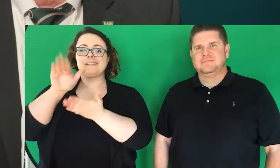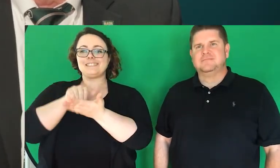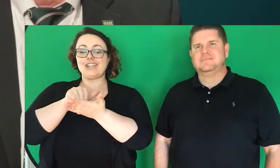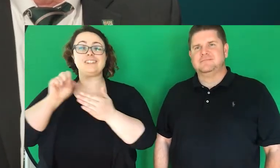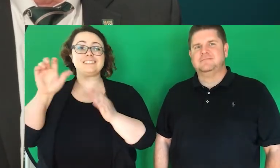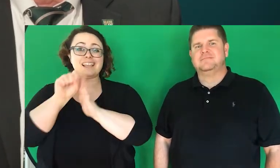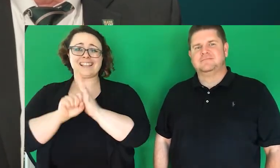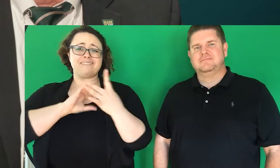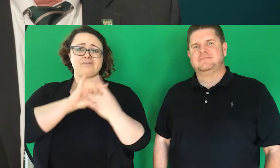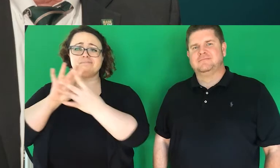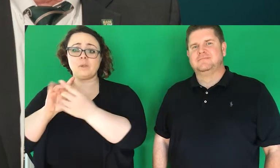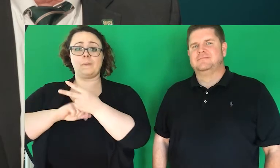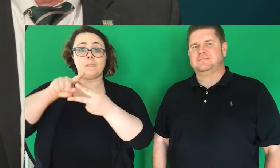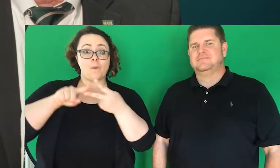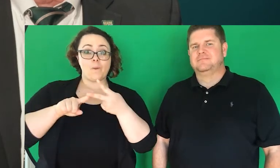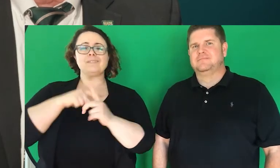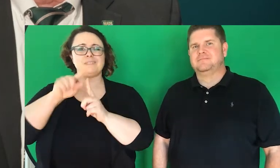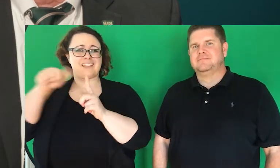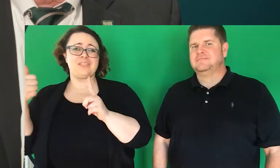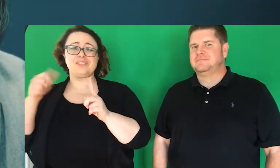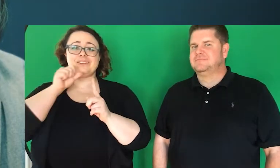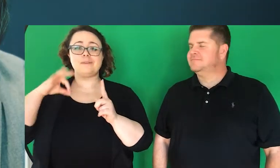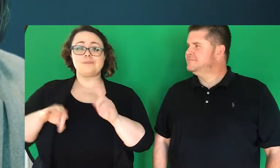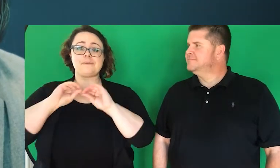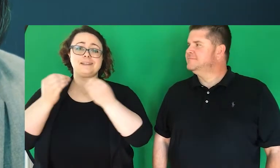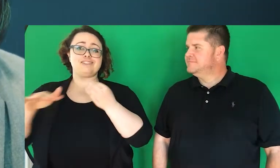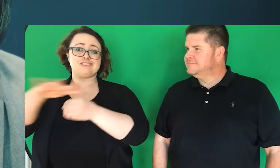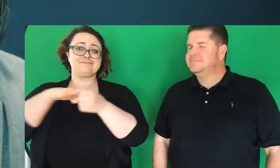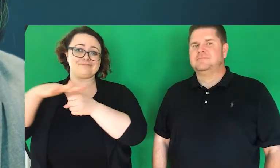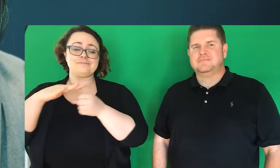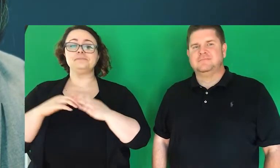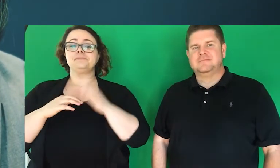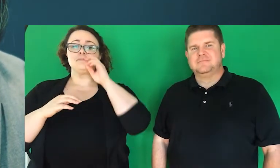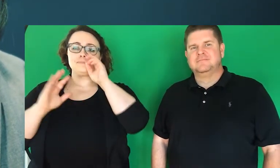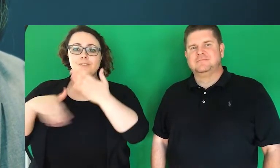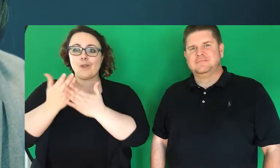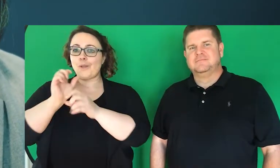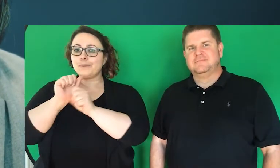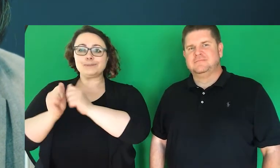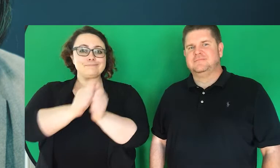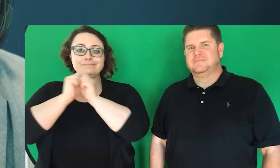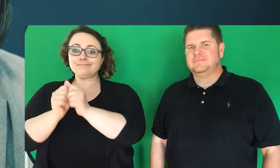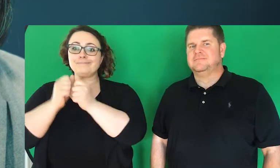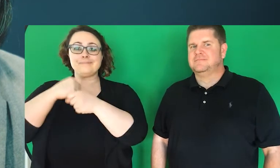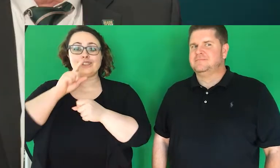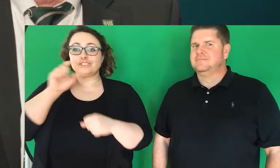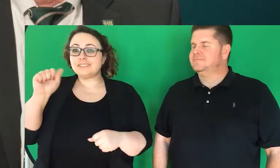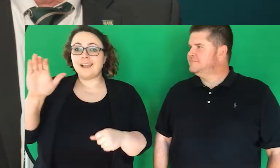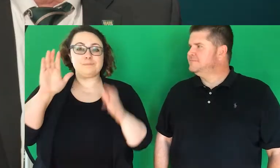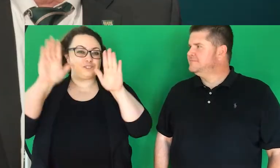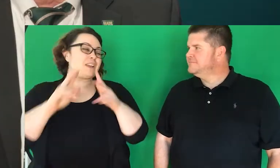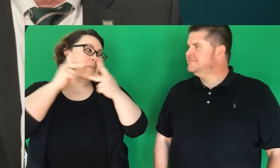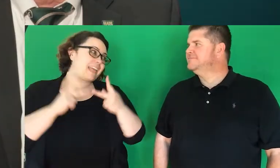State has connections to both of those, as well as many other nonprofits in the area. And we're all working together to make Sacramento